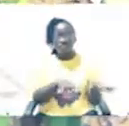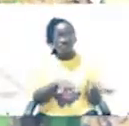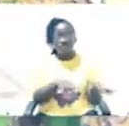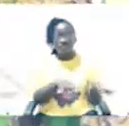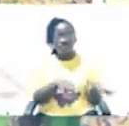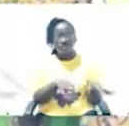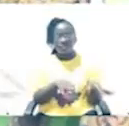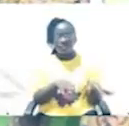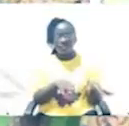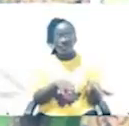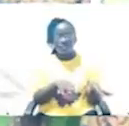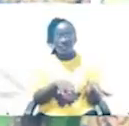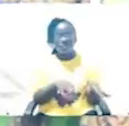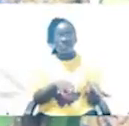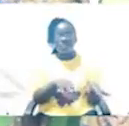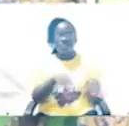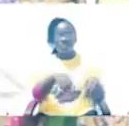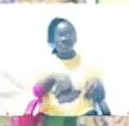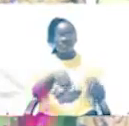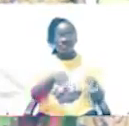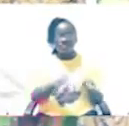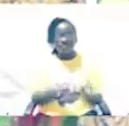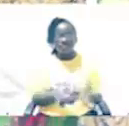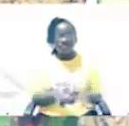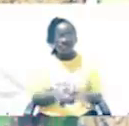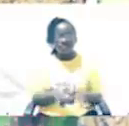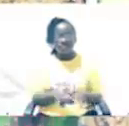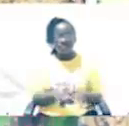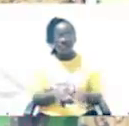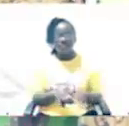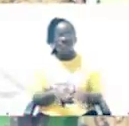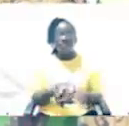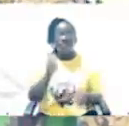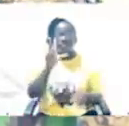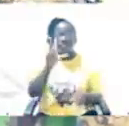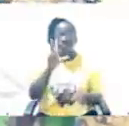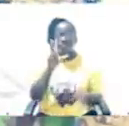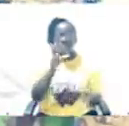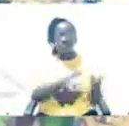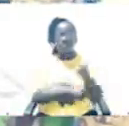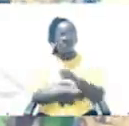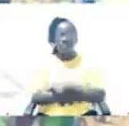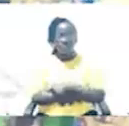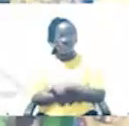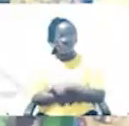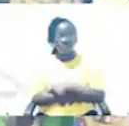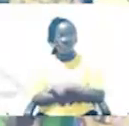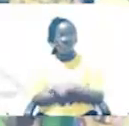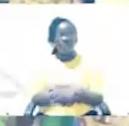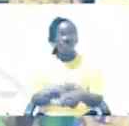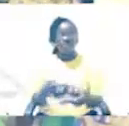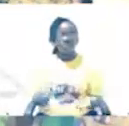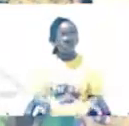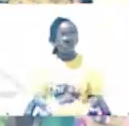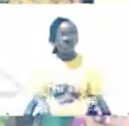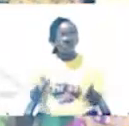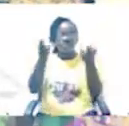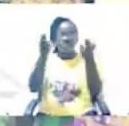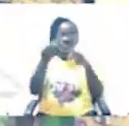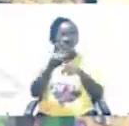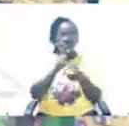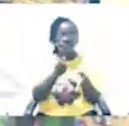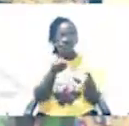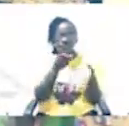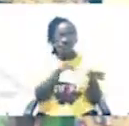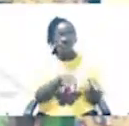to die. And he was buried. On the third day, he arose from the